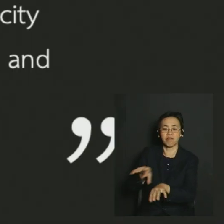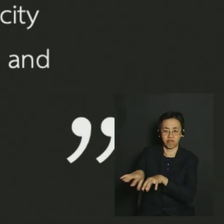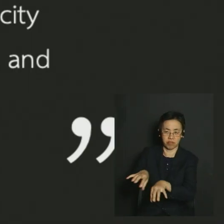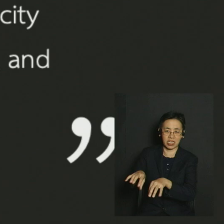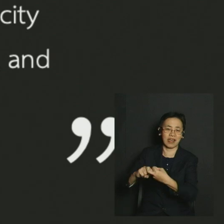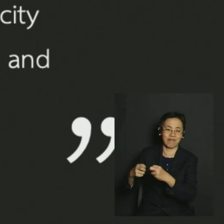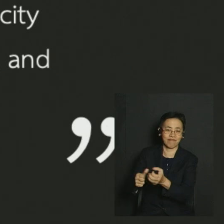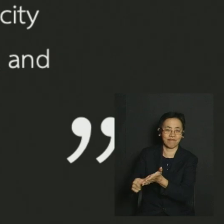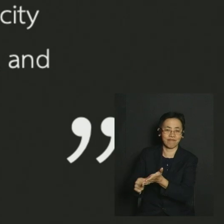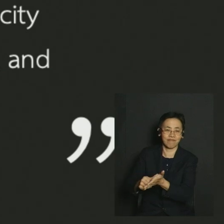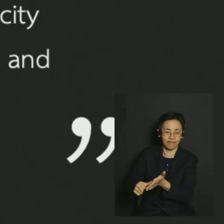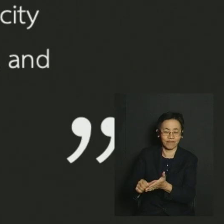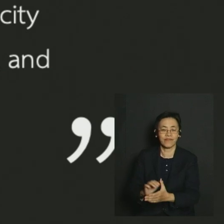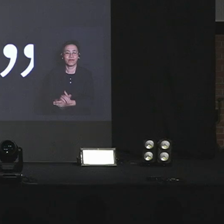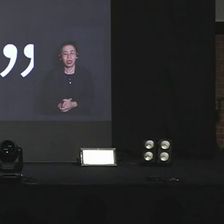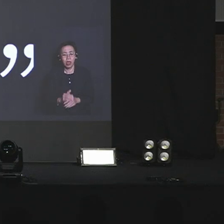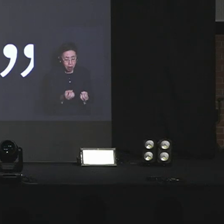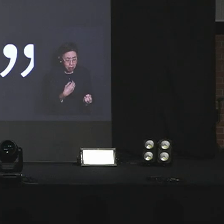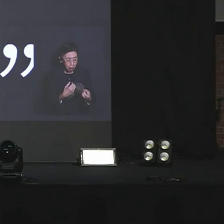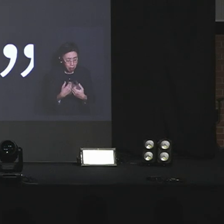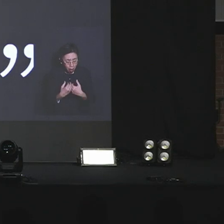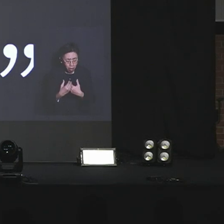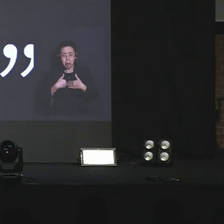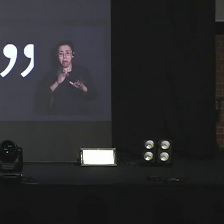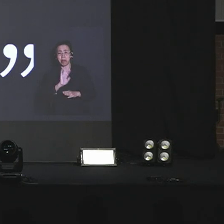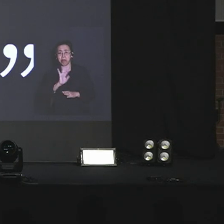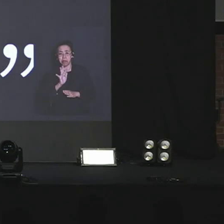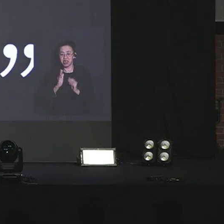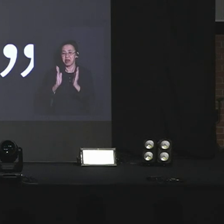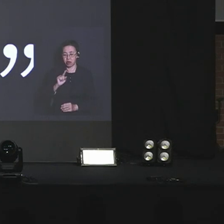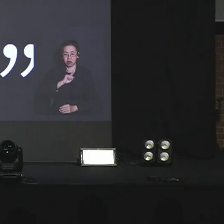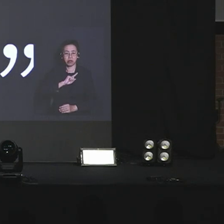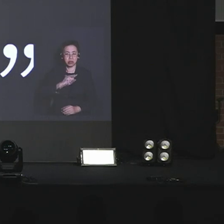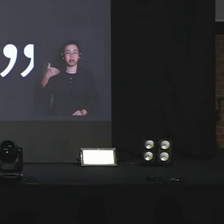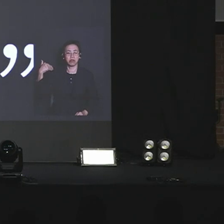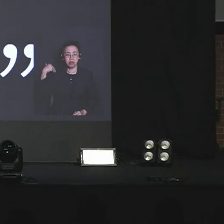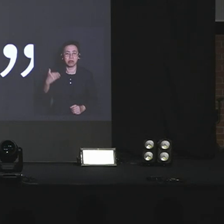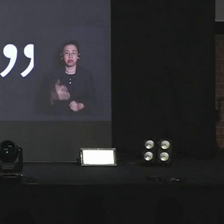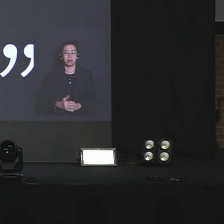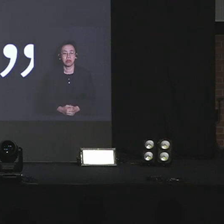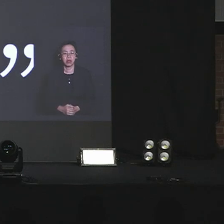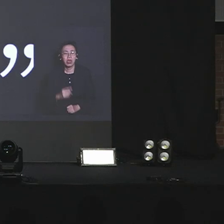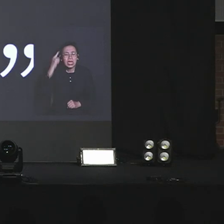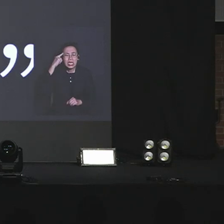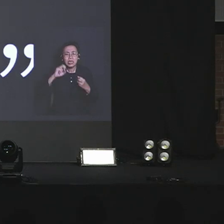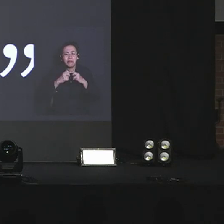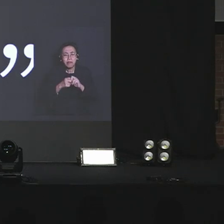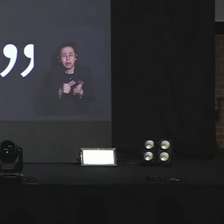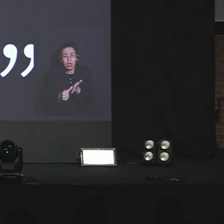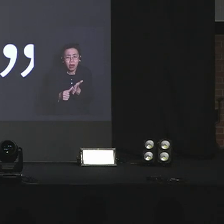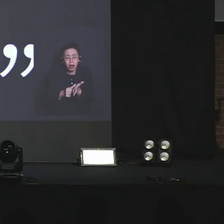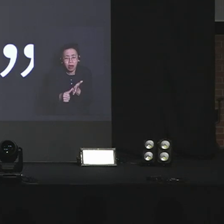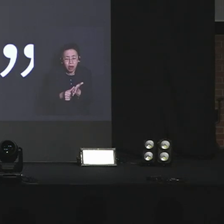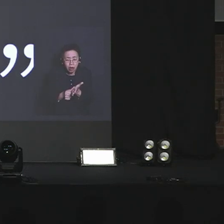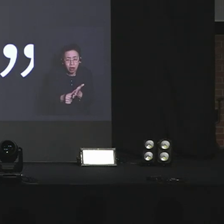mentioned, it's about, you know, not about solving the problem. It's not about that. The Bangkok is very bad. We